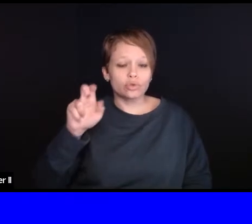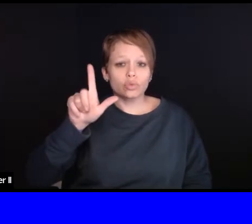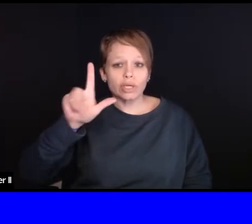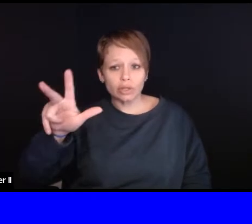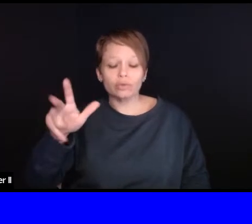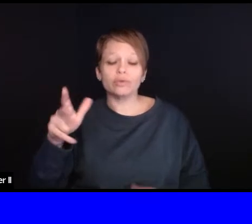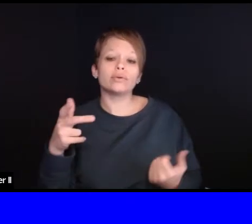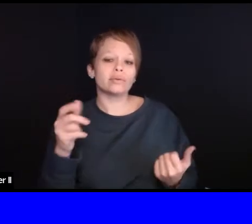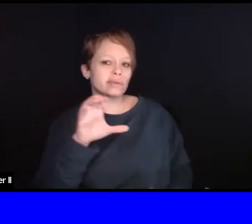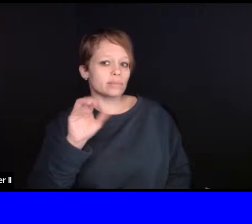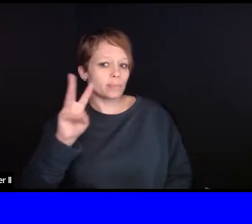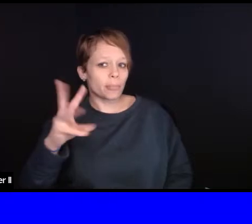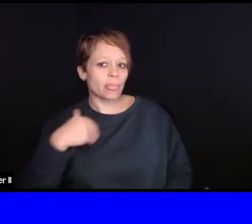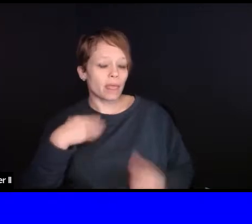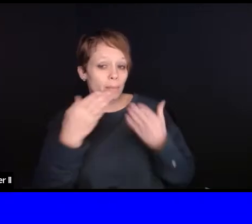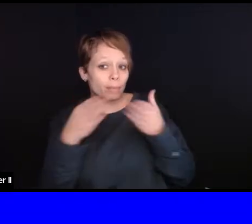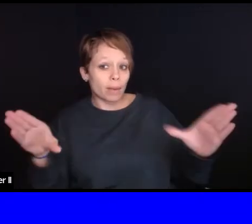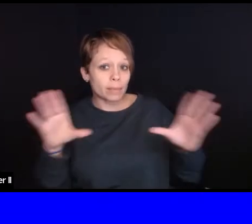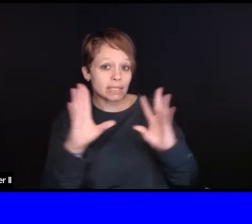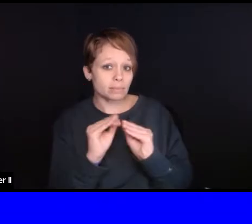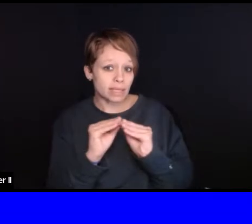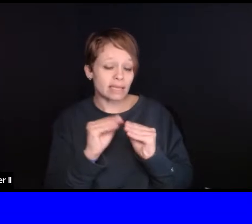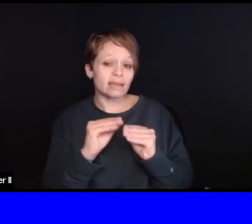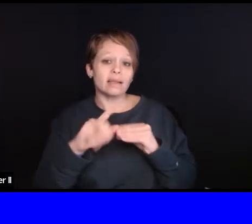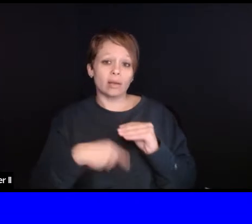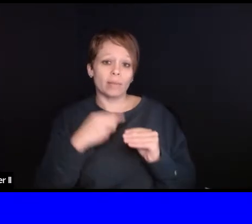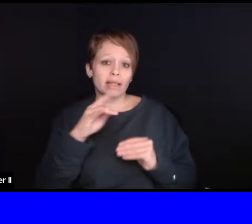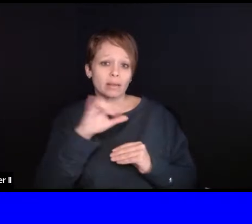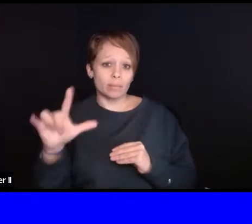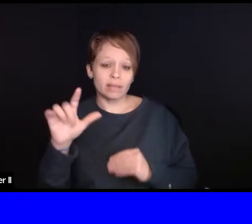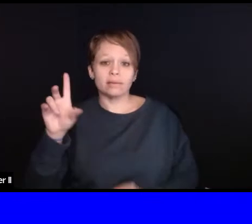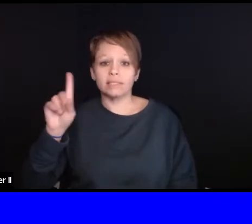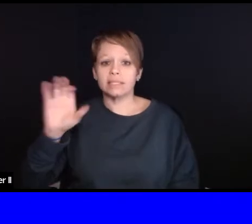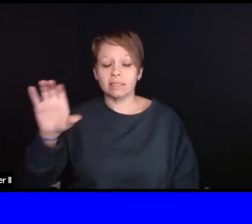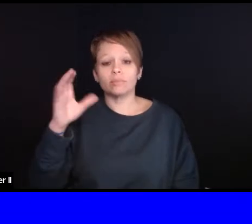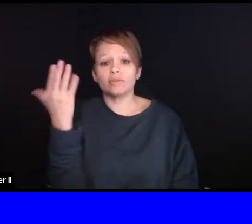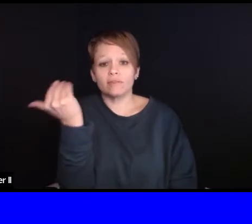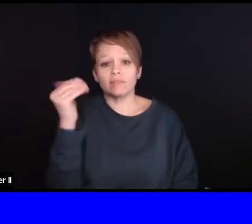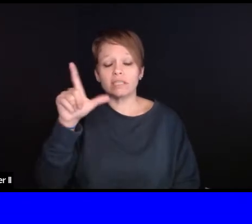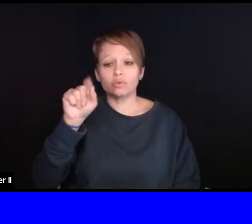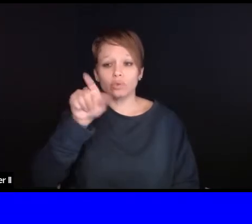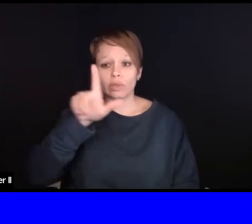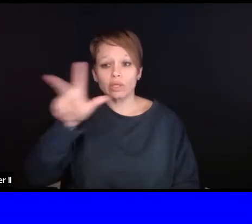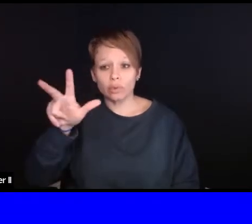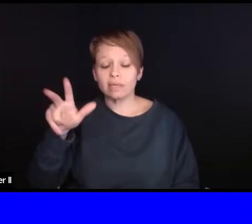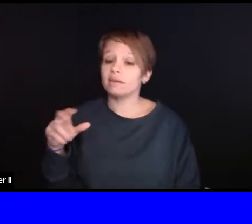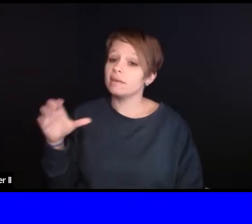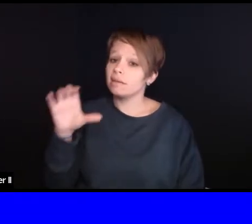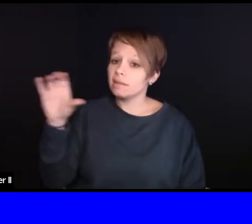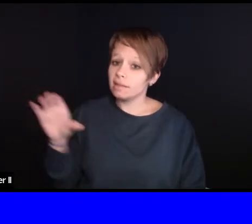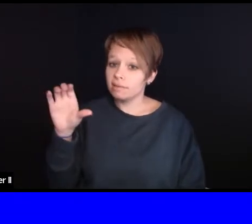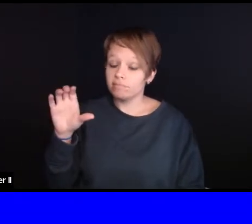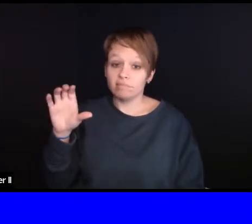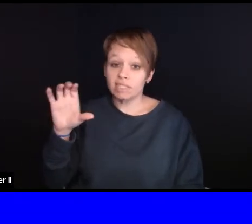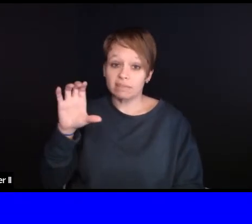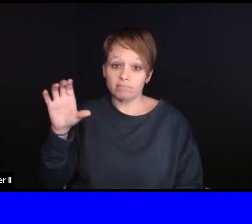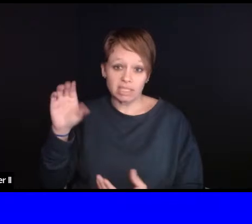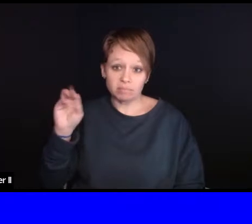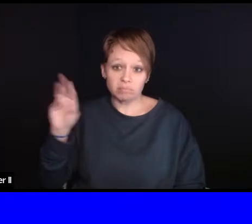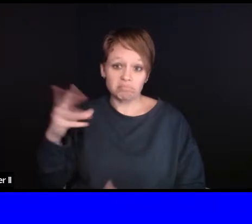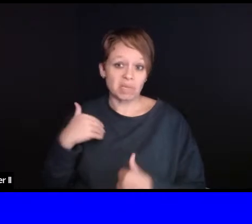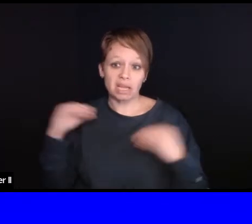public hearing on the bill on December 15th, 2023. The committee received no testimony or comments